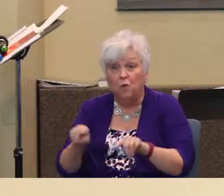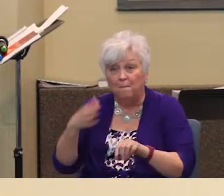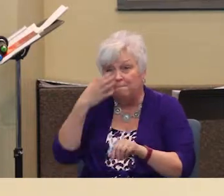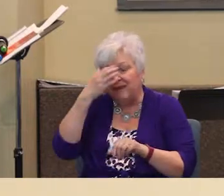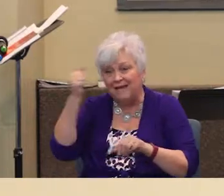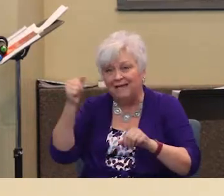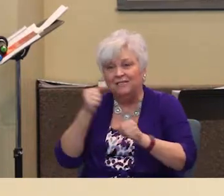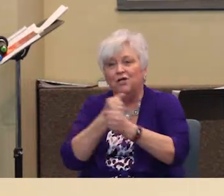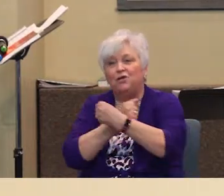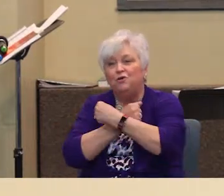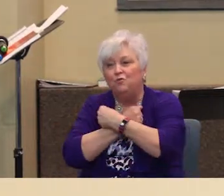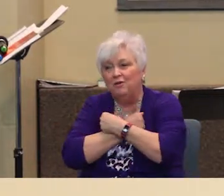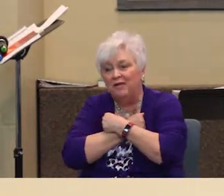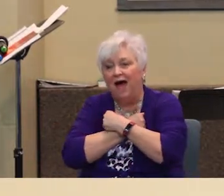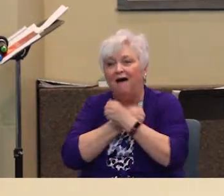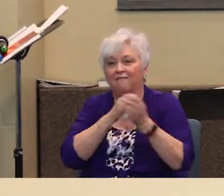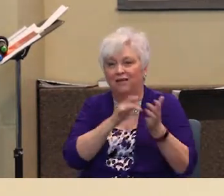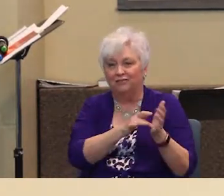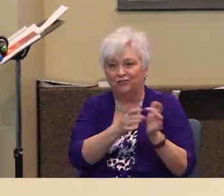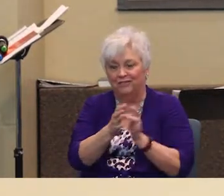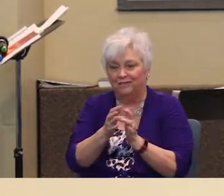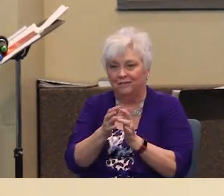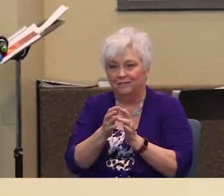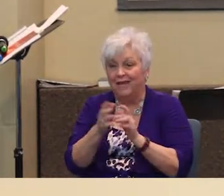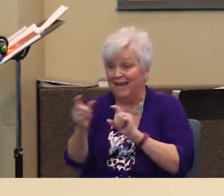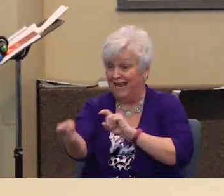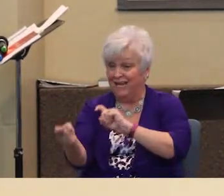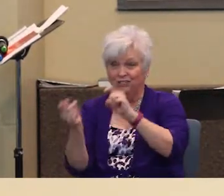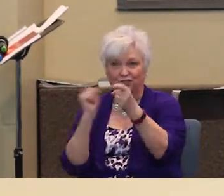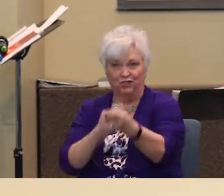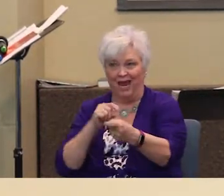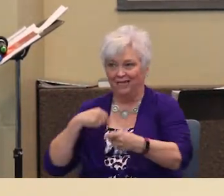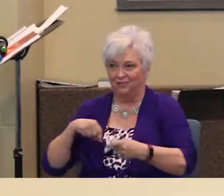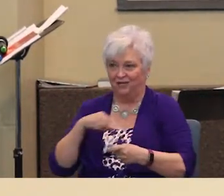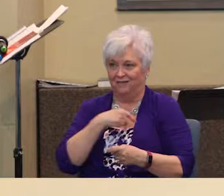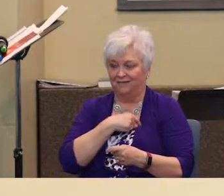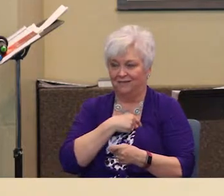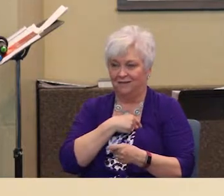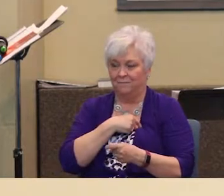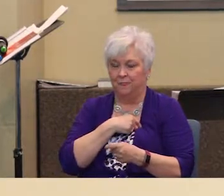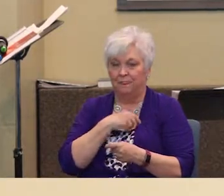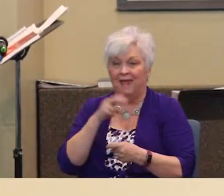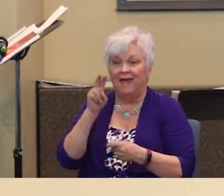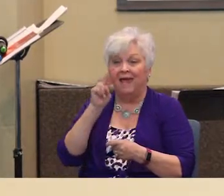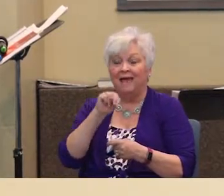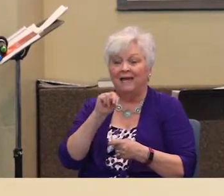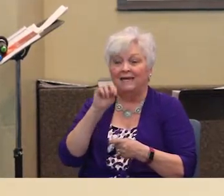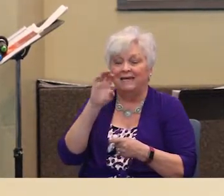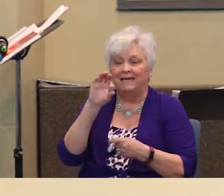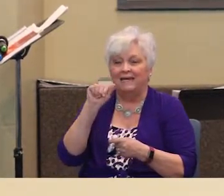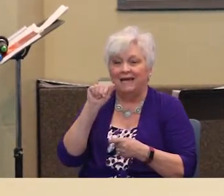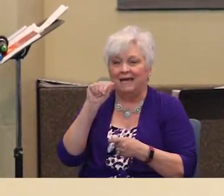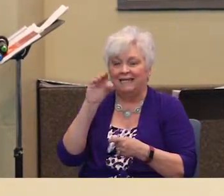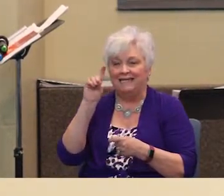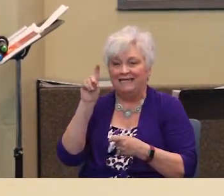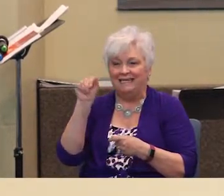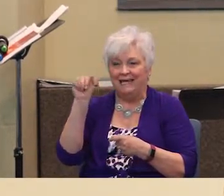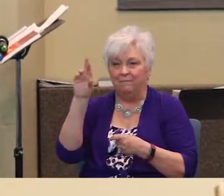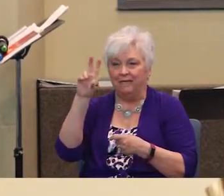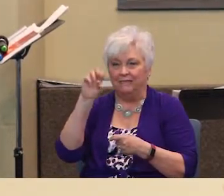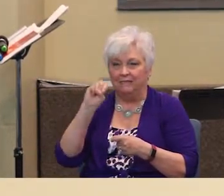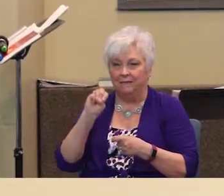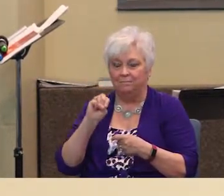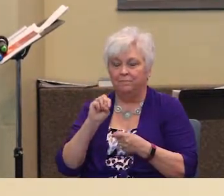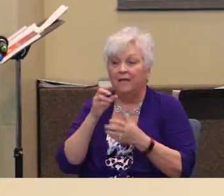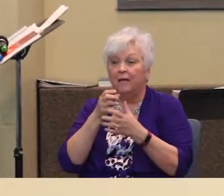I've transformed you. Remember Nicodemus in John chapter 3? Nicodemus was this teacher. He was a